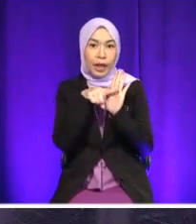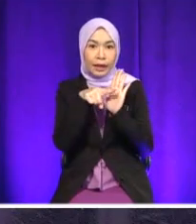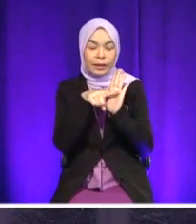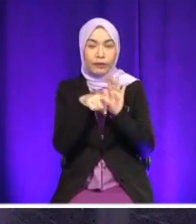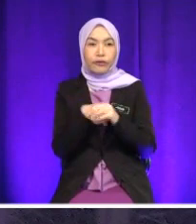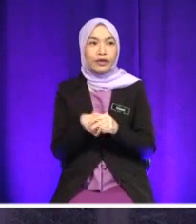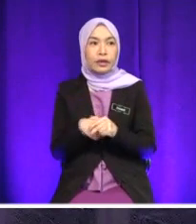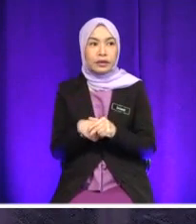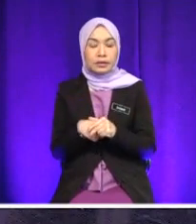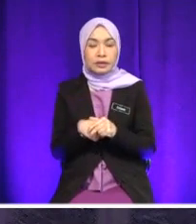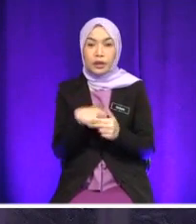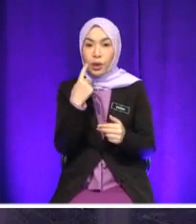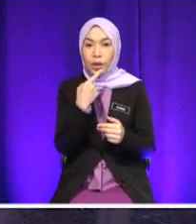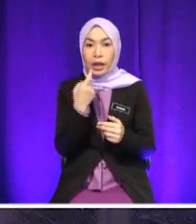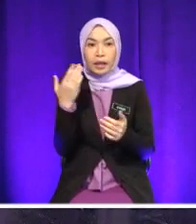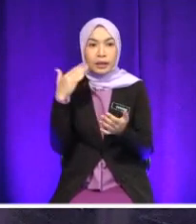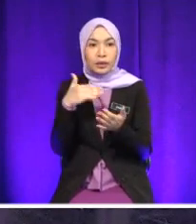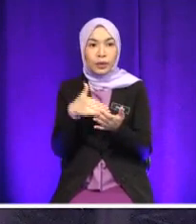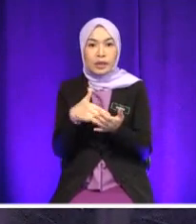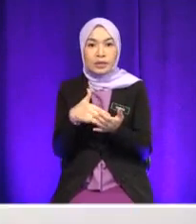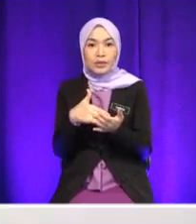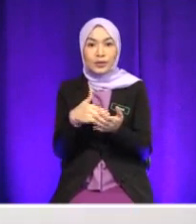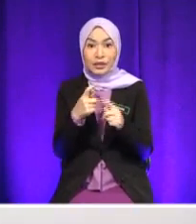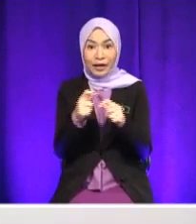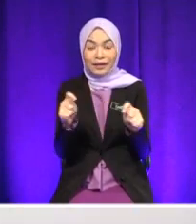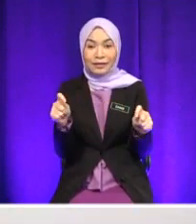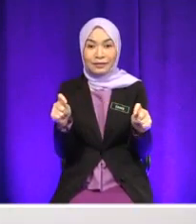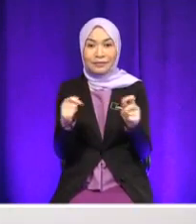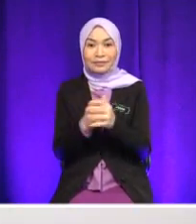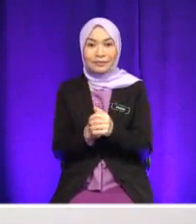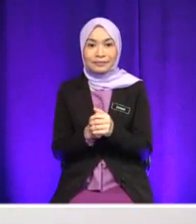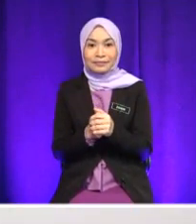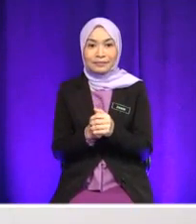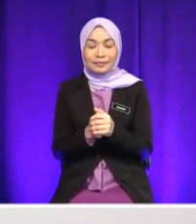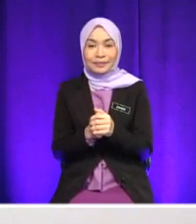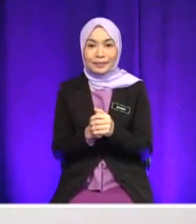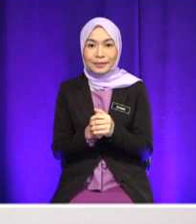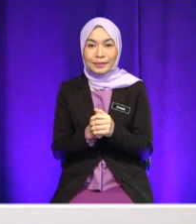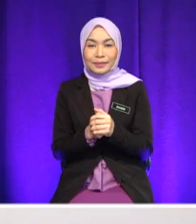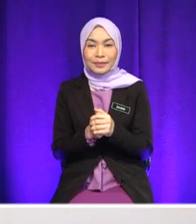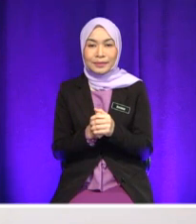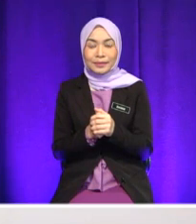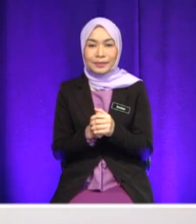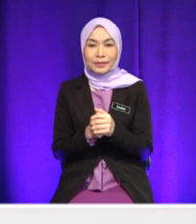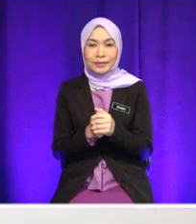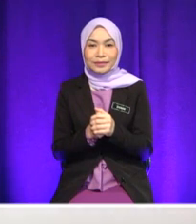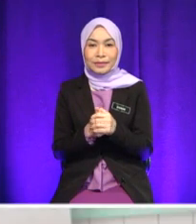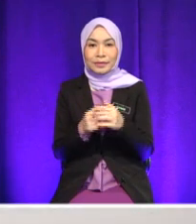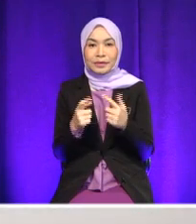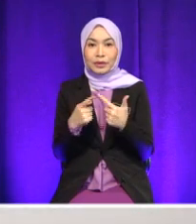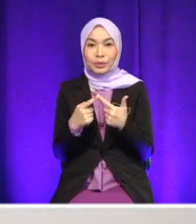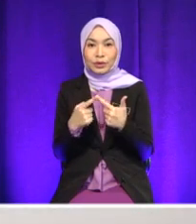to try here? Okay, Ziqian, what do you think the answer for this? P, agree in